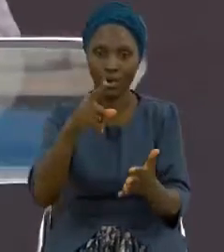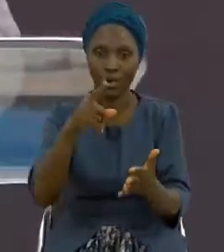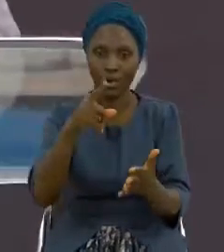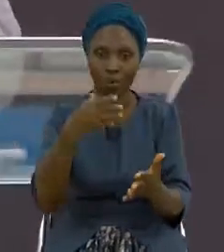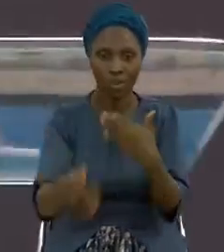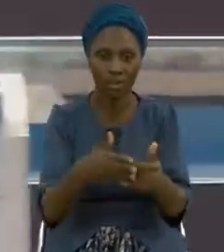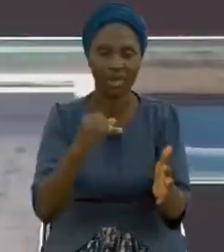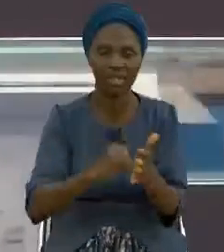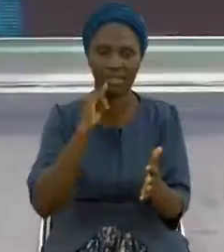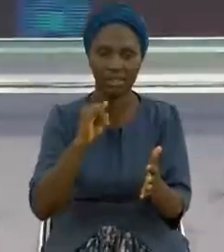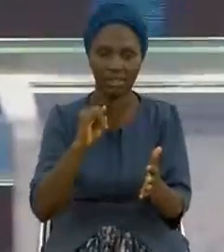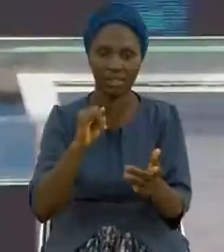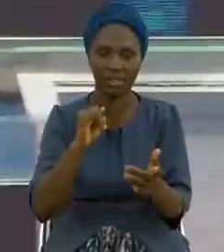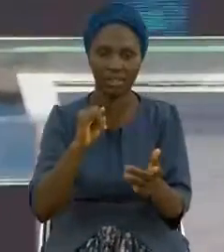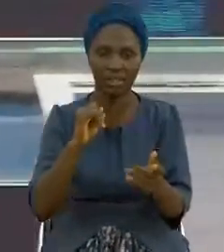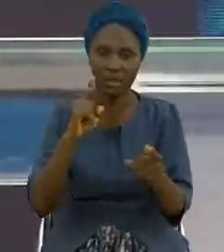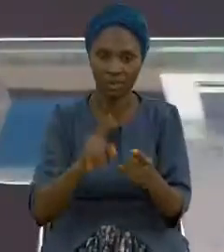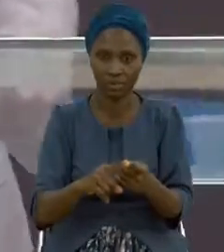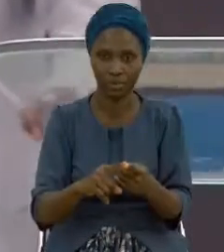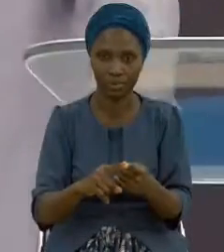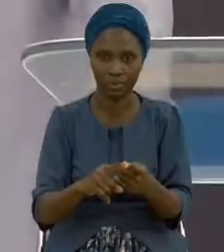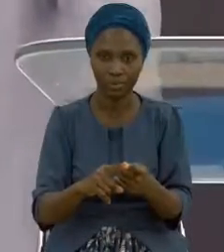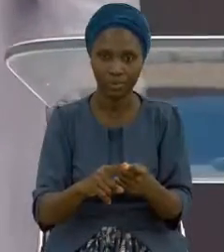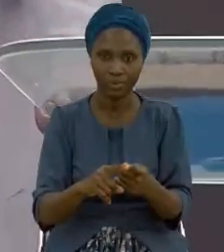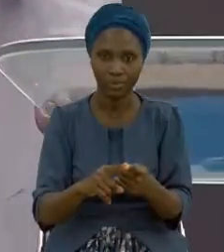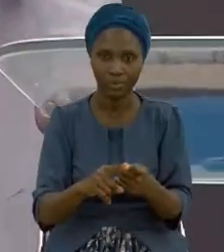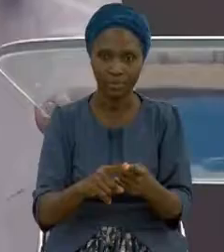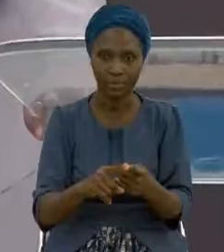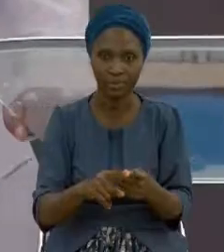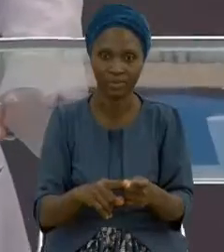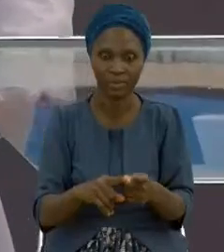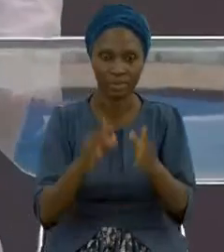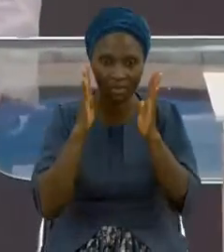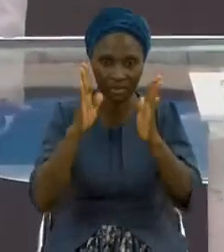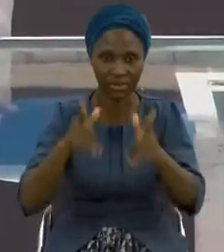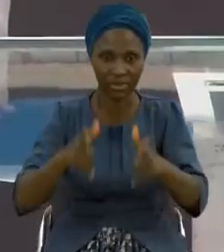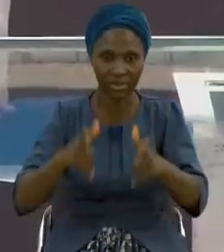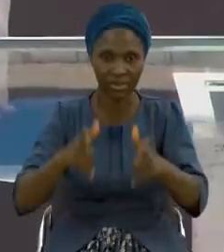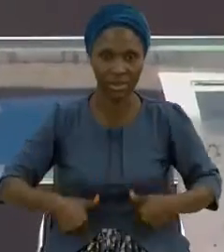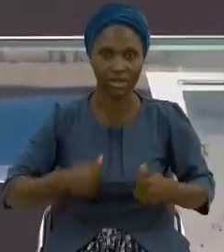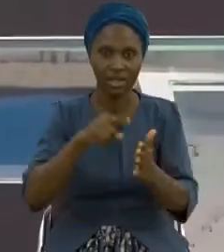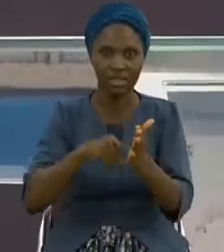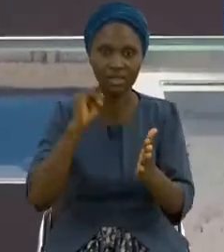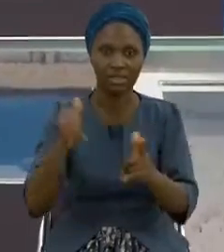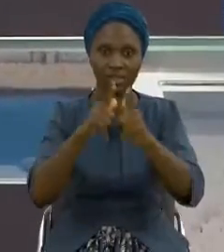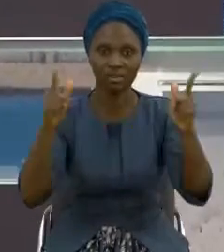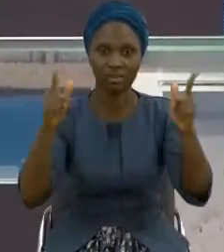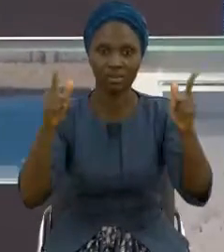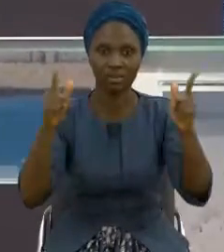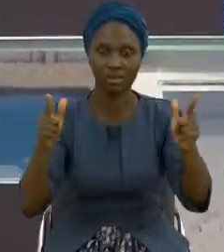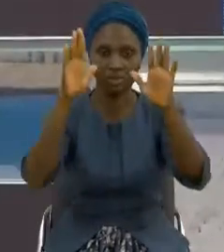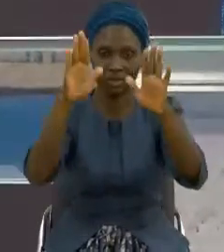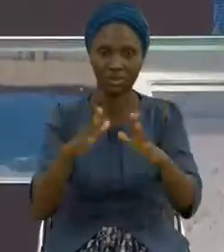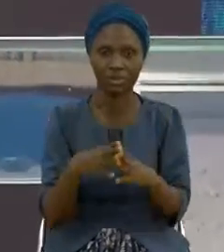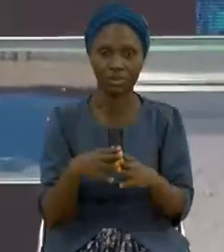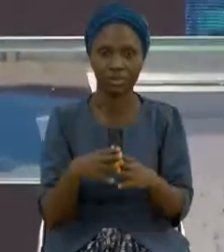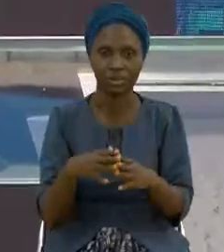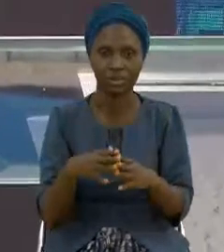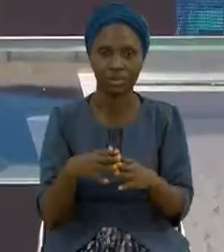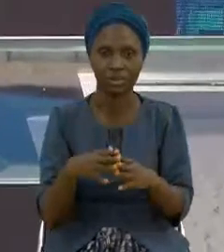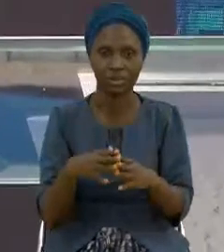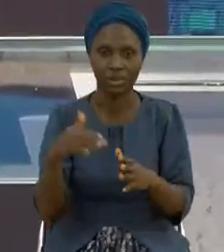This is a great miracle. The mantle of the supernatural